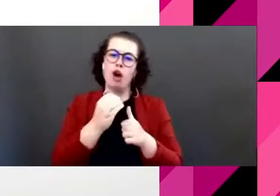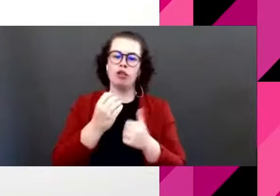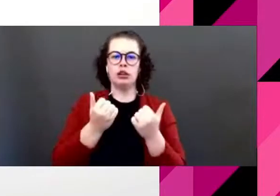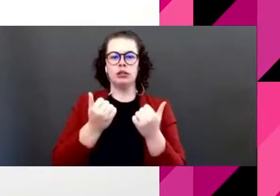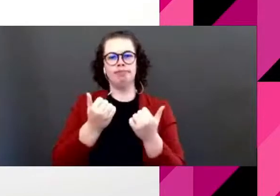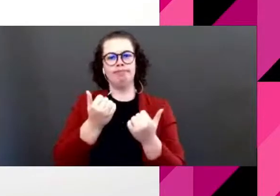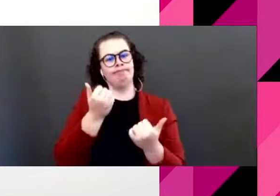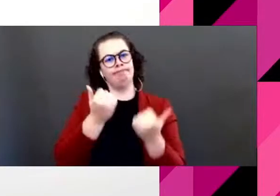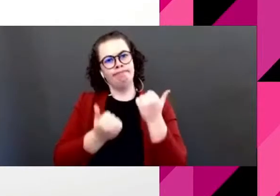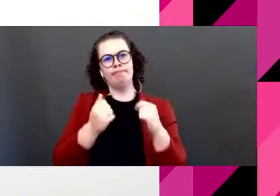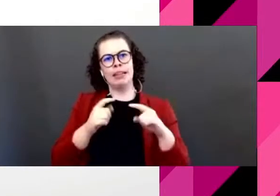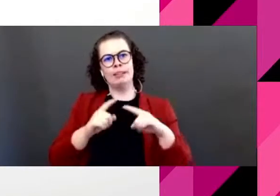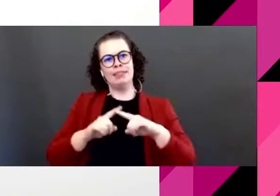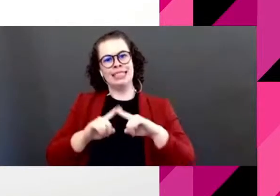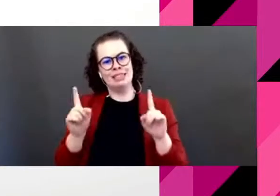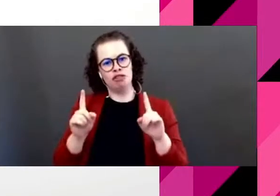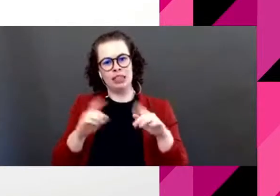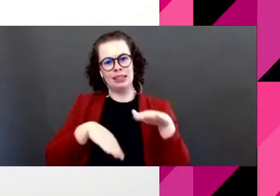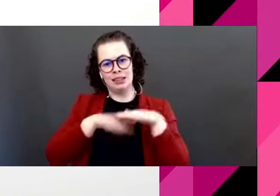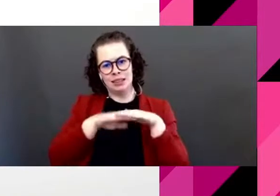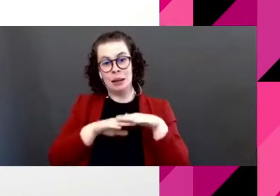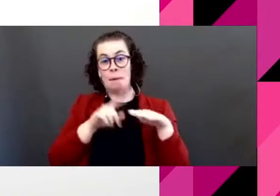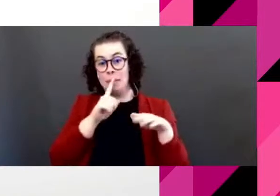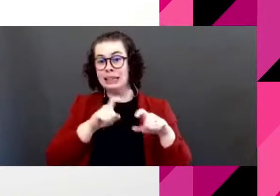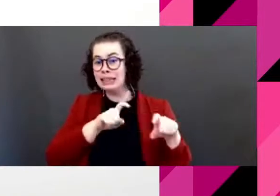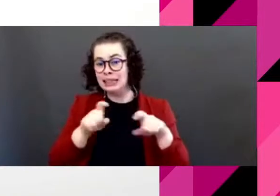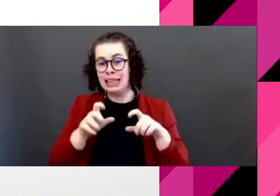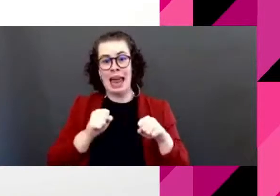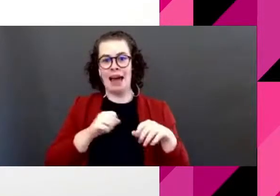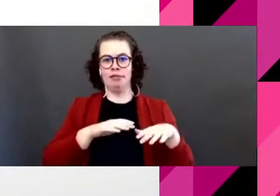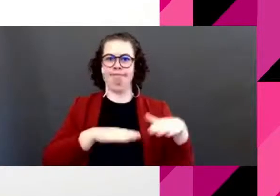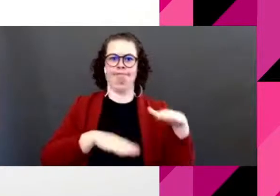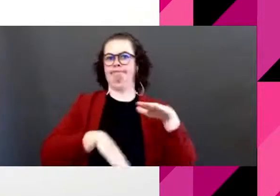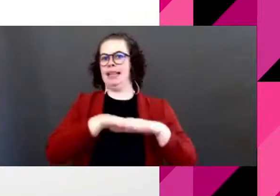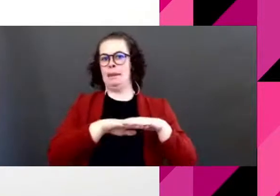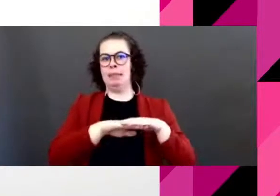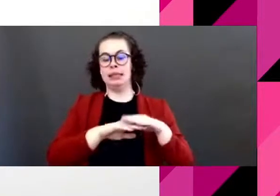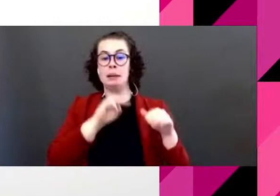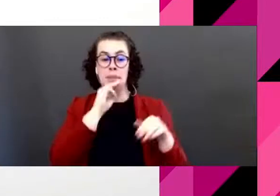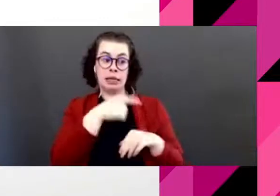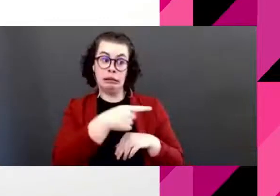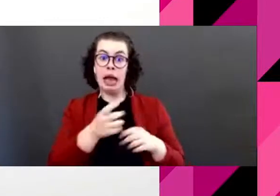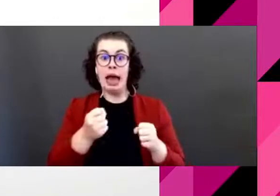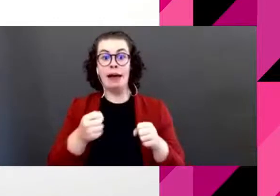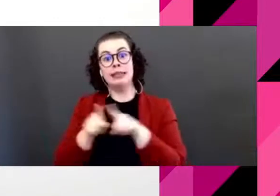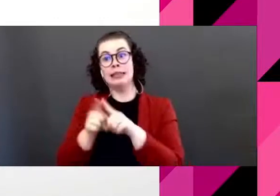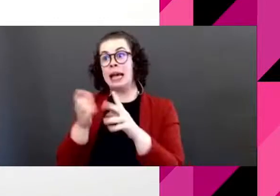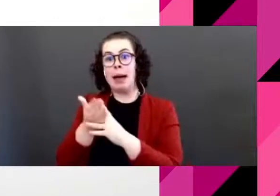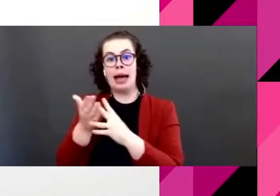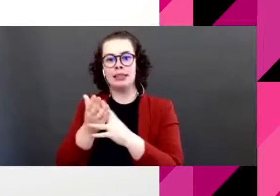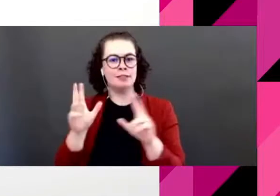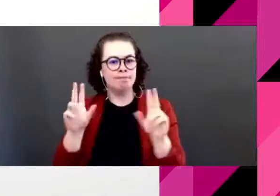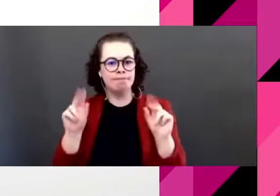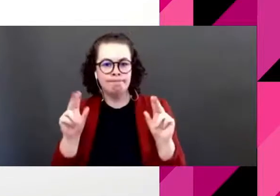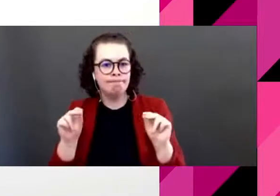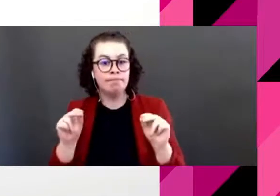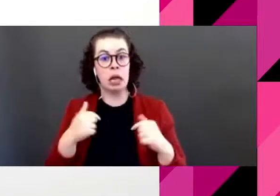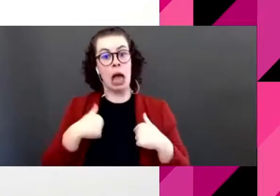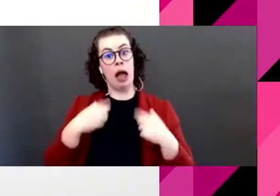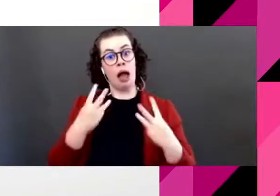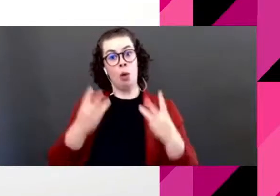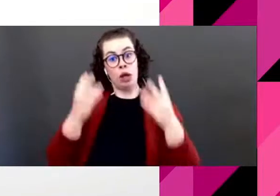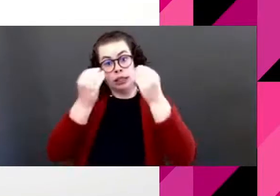might also be under restricted regimes. They will have fewer access to recreational, educational, and